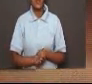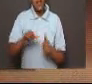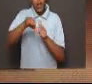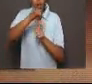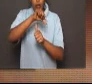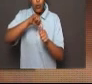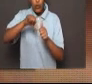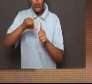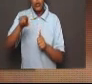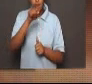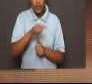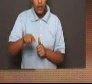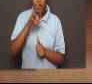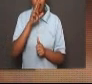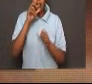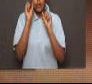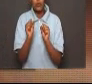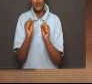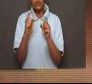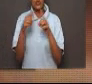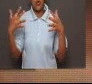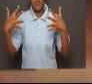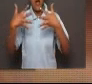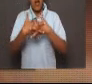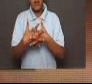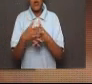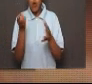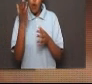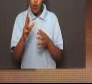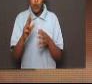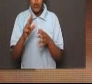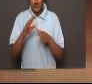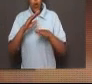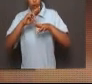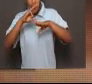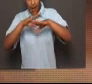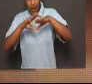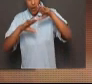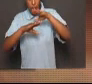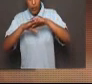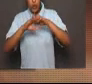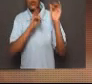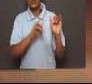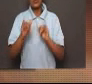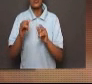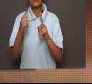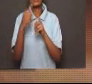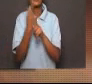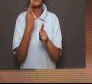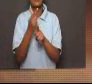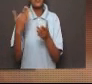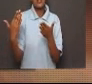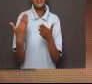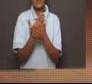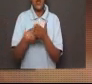Atomic orbitals are able to combine or overlap in order to create